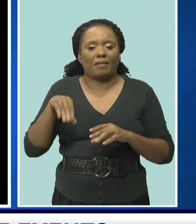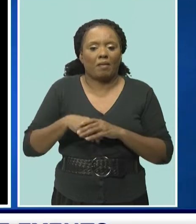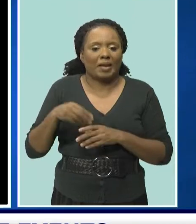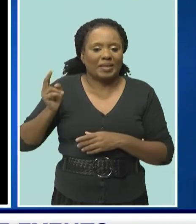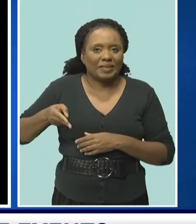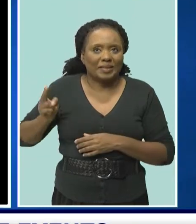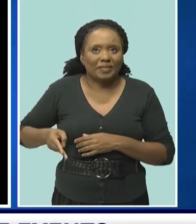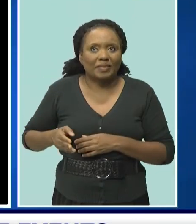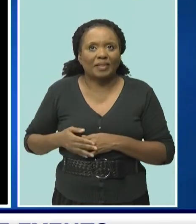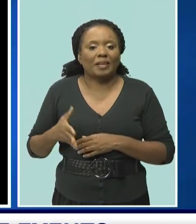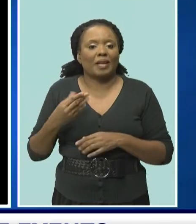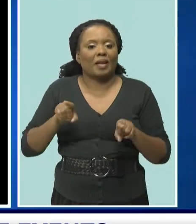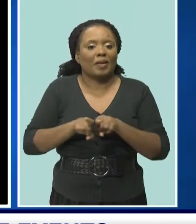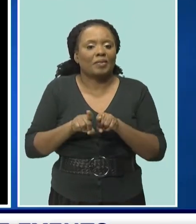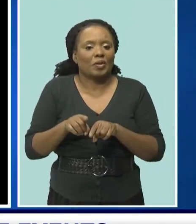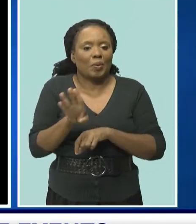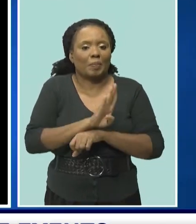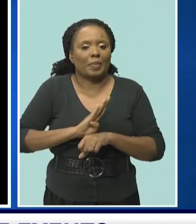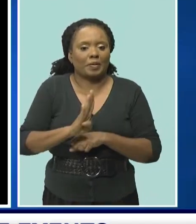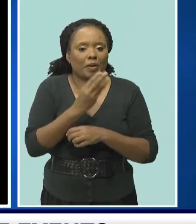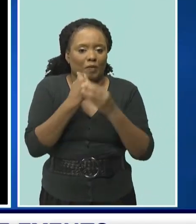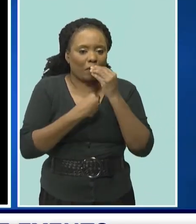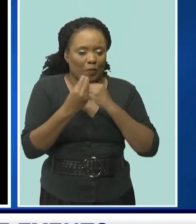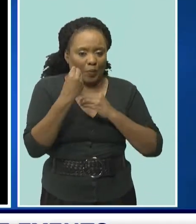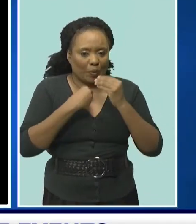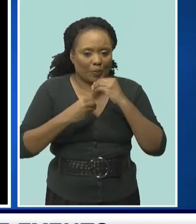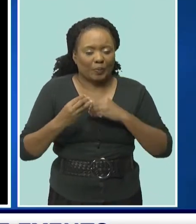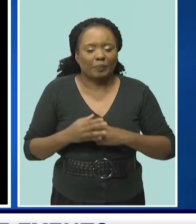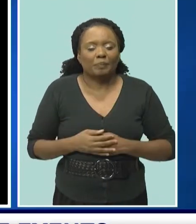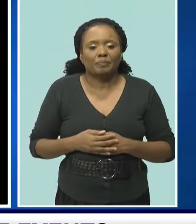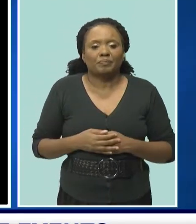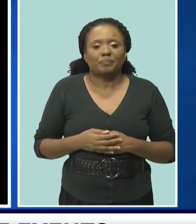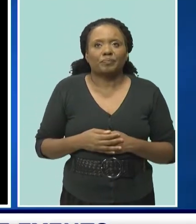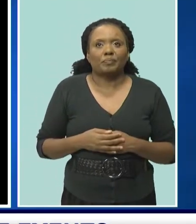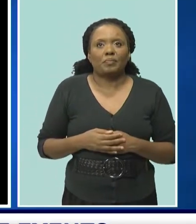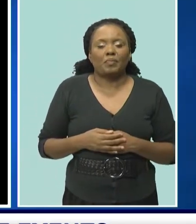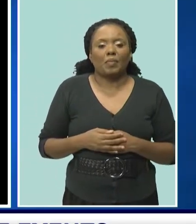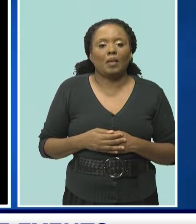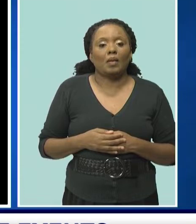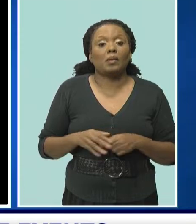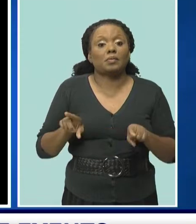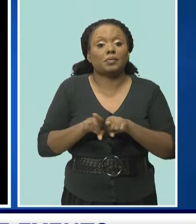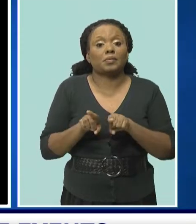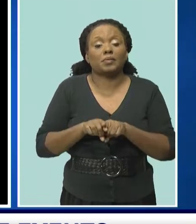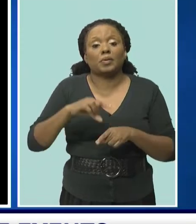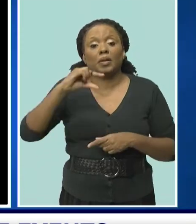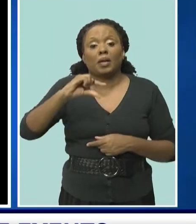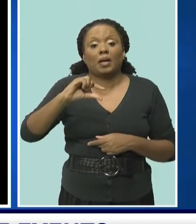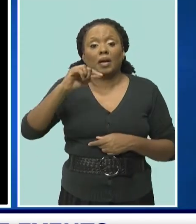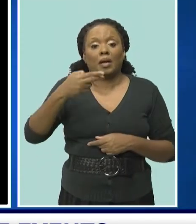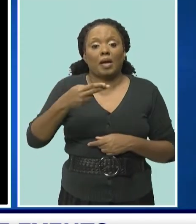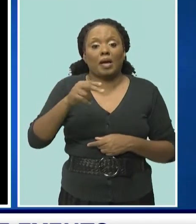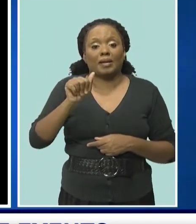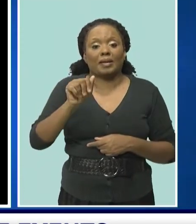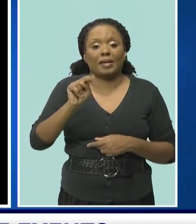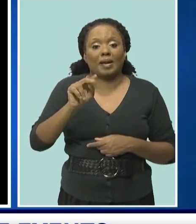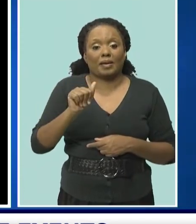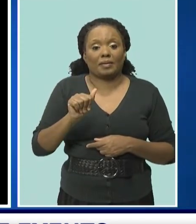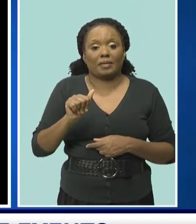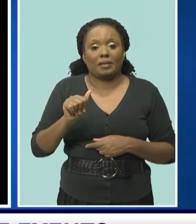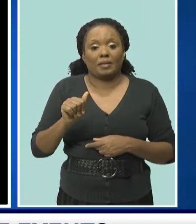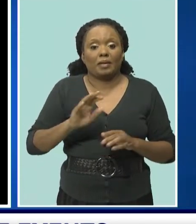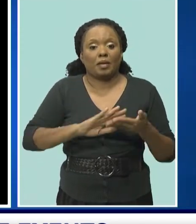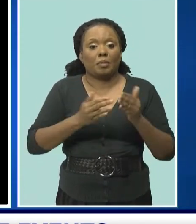Saturday without good old Bajan food? We're also expecting the Ghanaian community to come out and participate with their fashion,